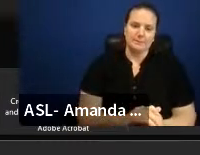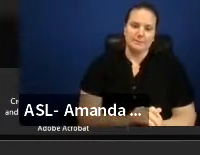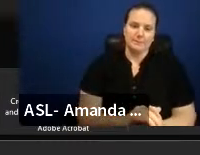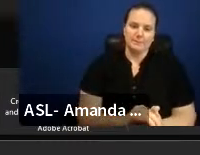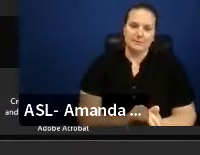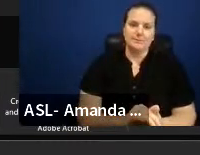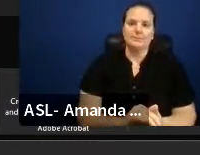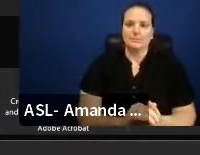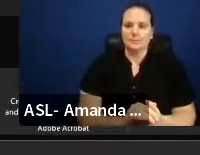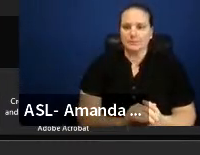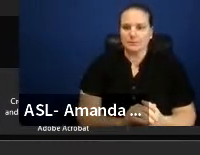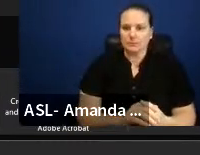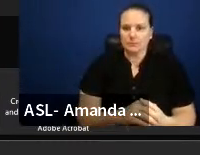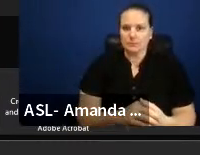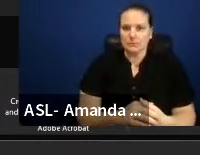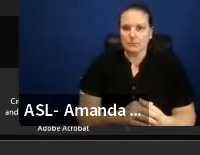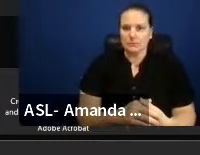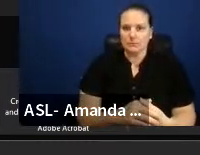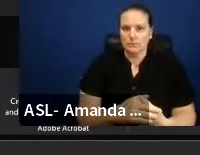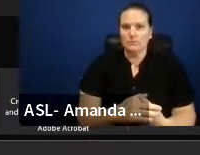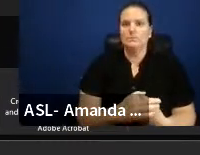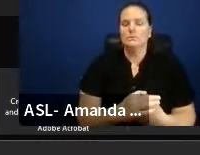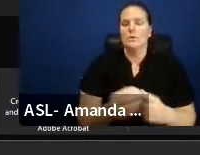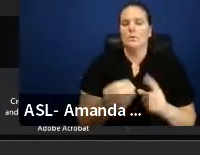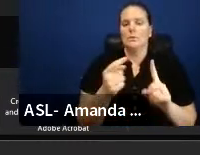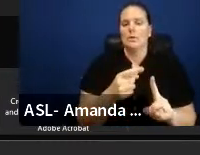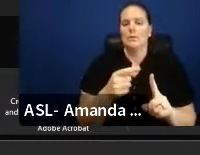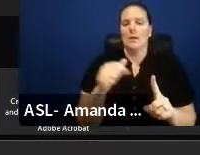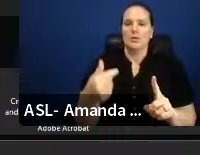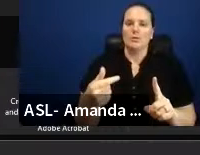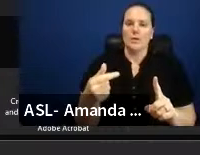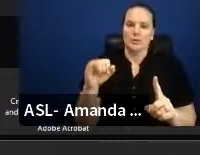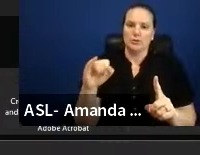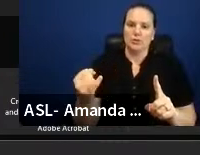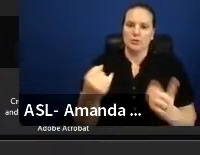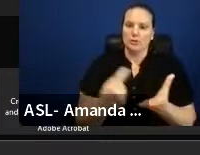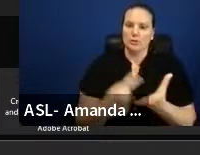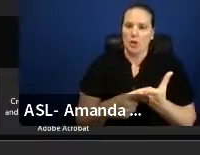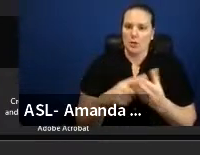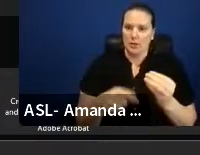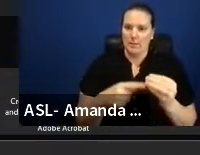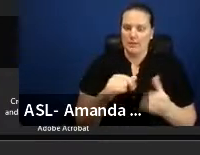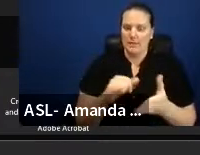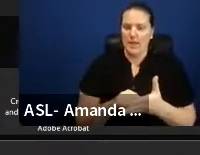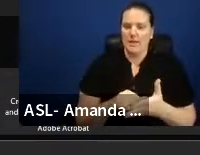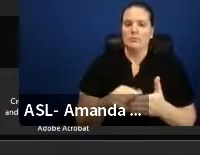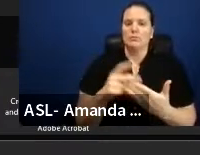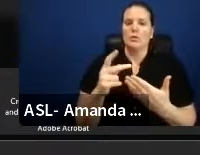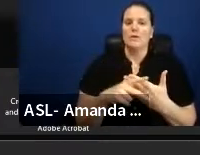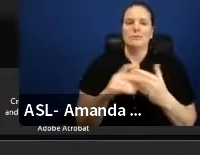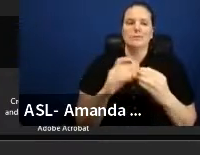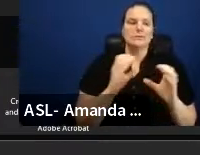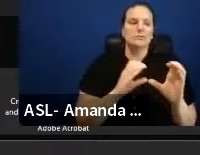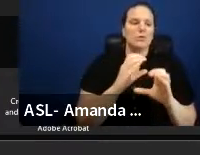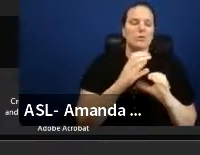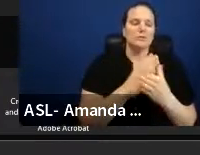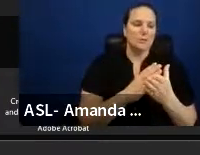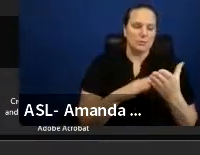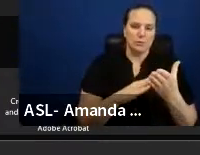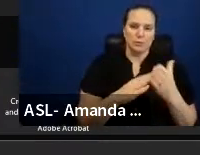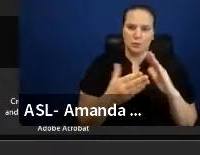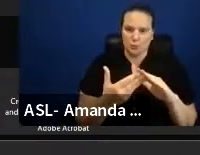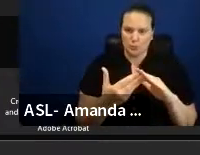effort as well. So I just want to point back to what Administrator Johnson talked a bit about, and that the program's exploring some of these community